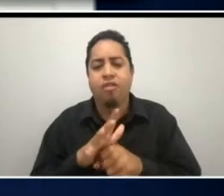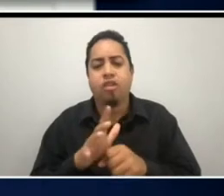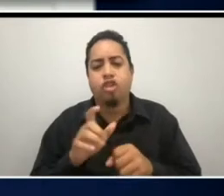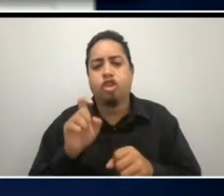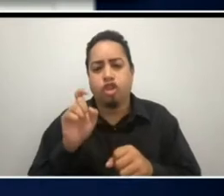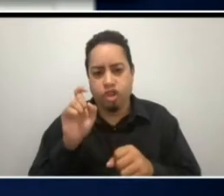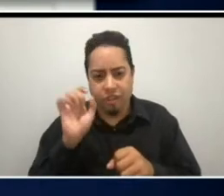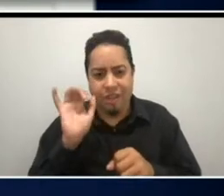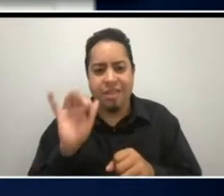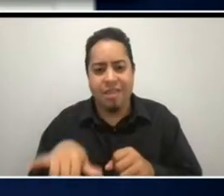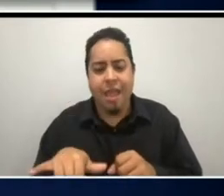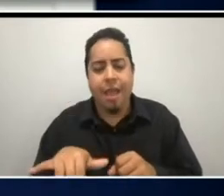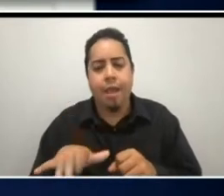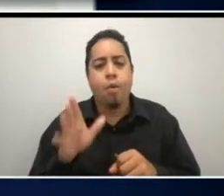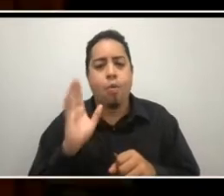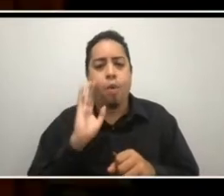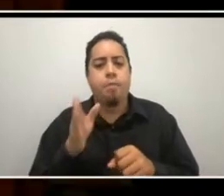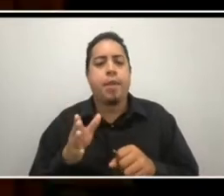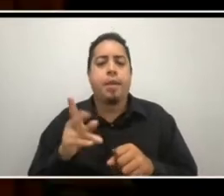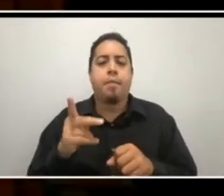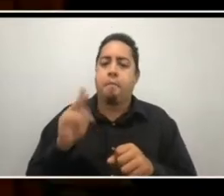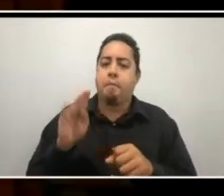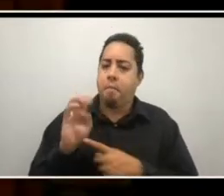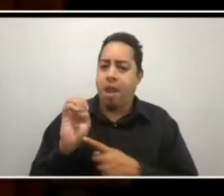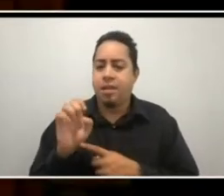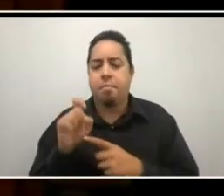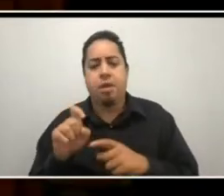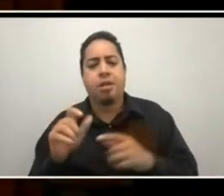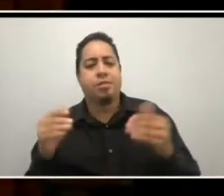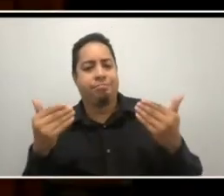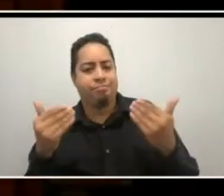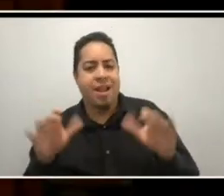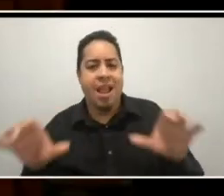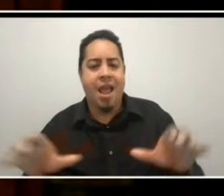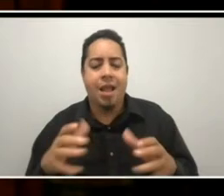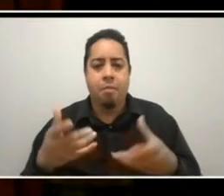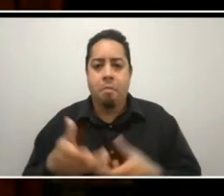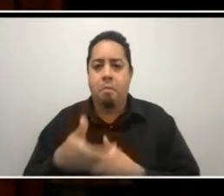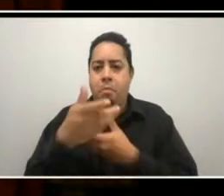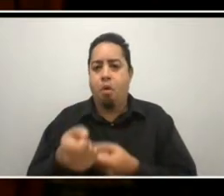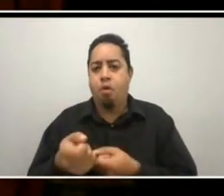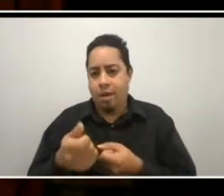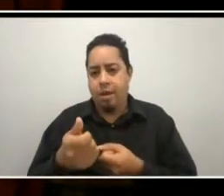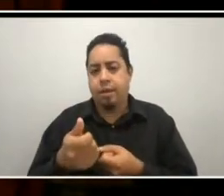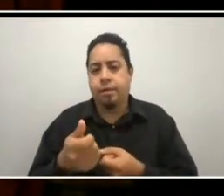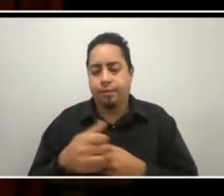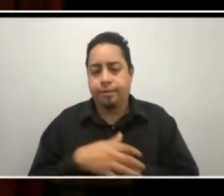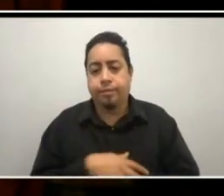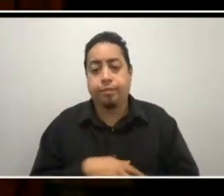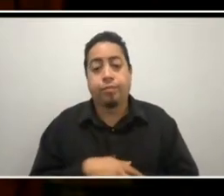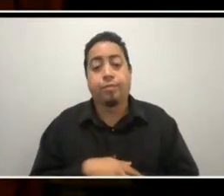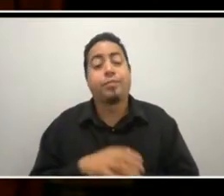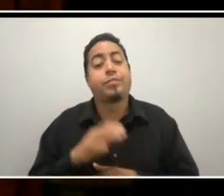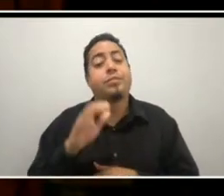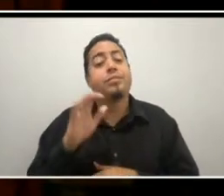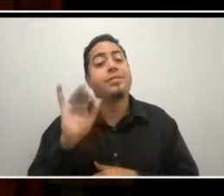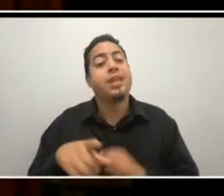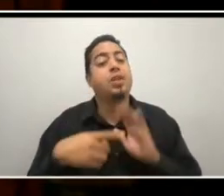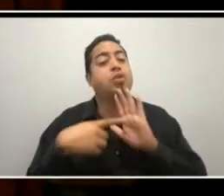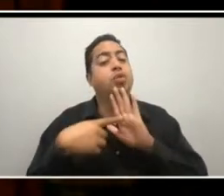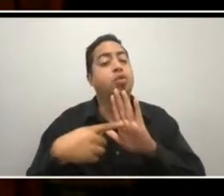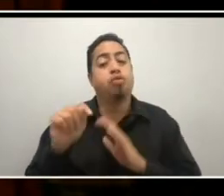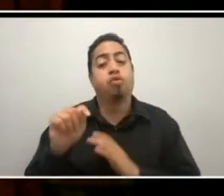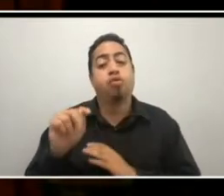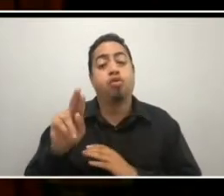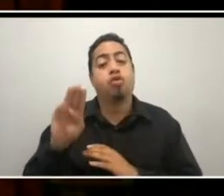act boldly and be challenged. Documents produced to the Select Committee show that the Trump campaign took steps to ensure that the physical copies